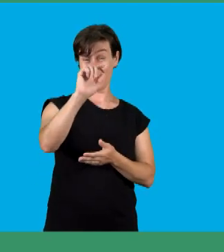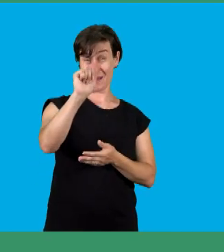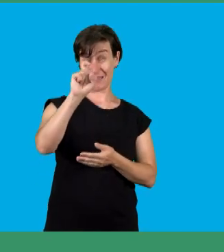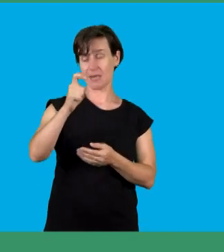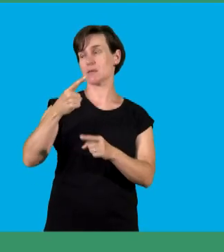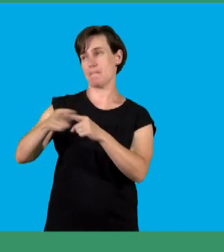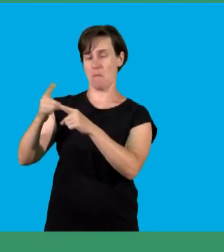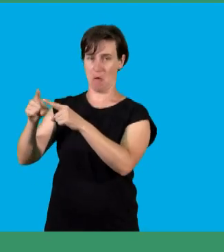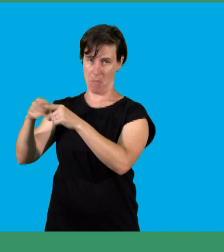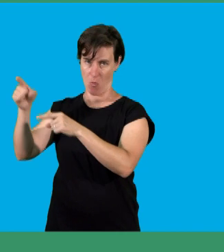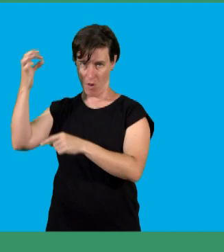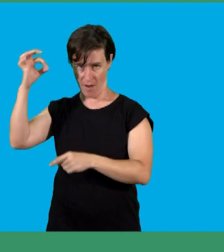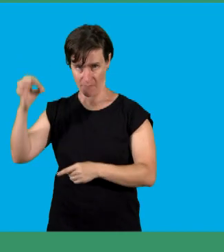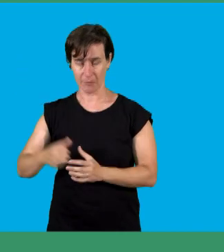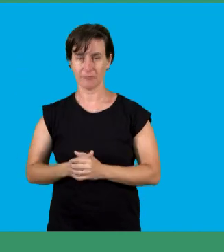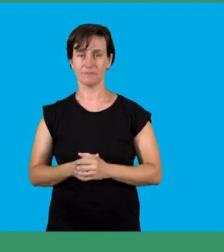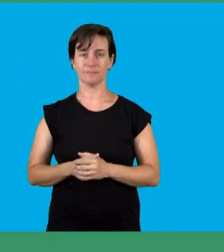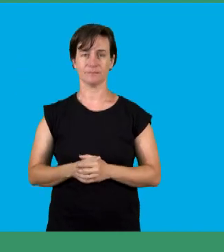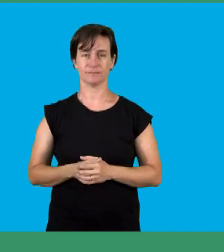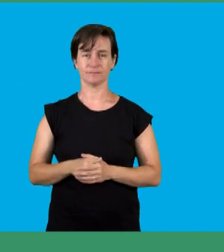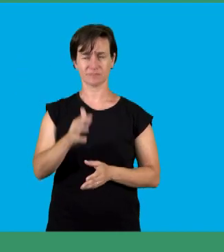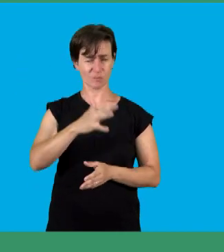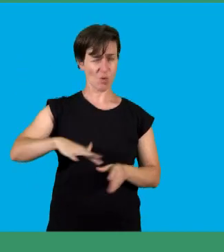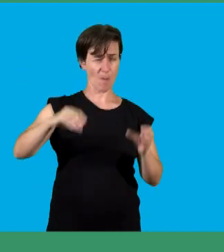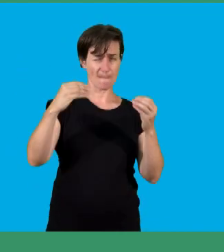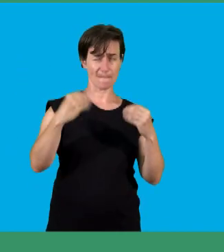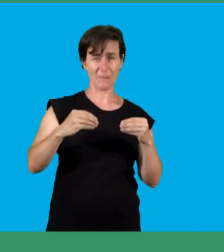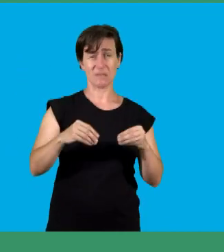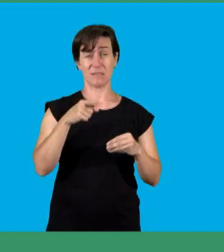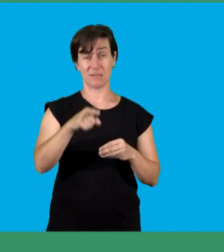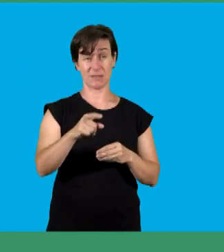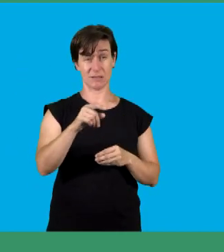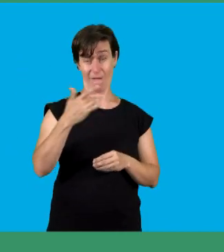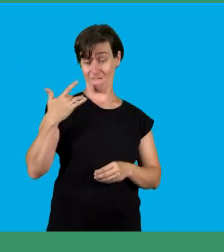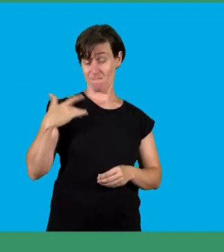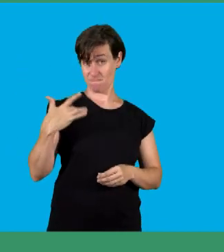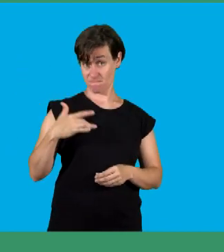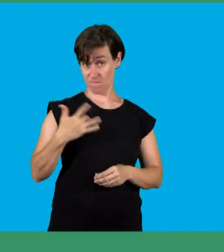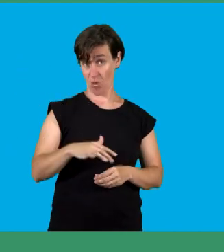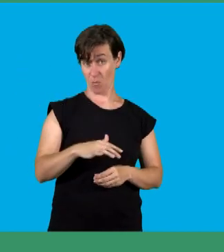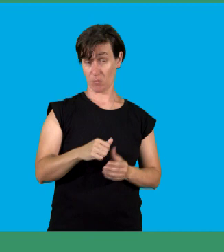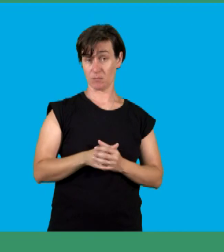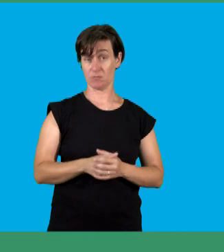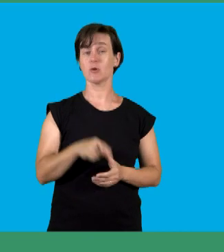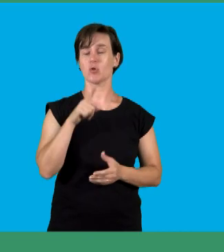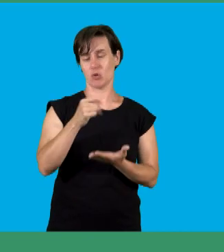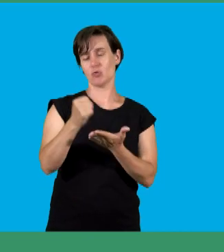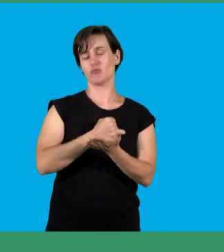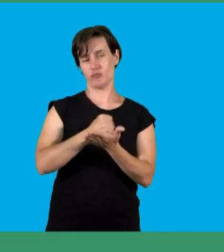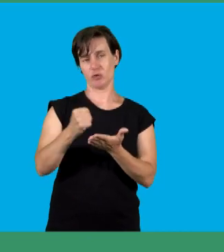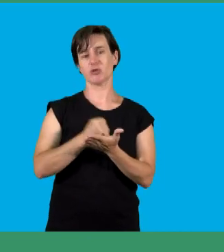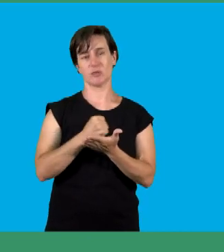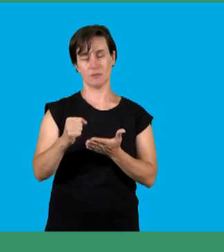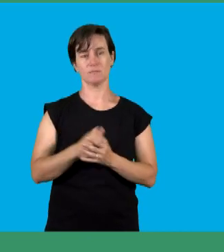are registered and pay taxes. So all the businesses that you would find under your formal sector, these businesses